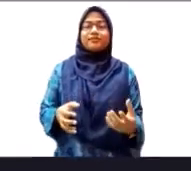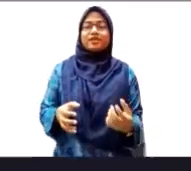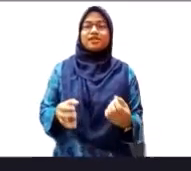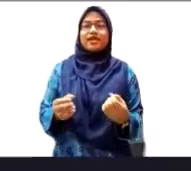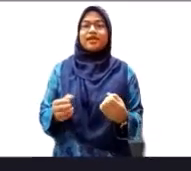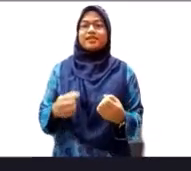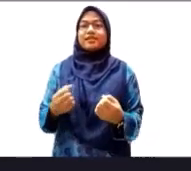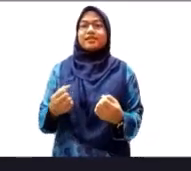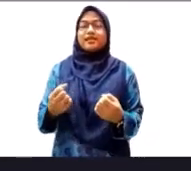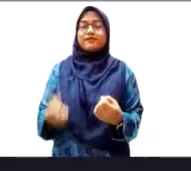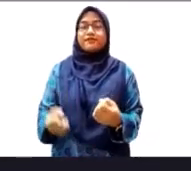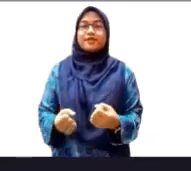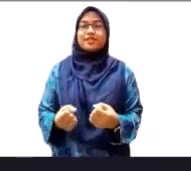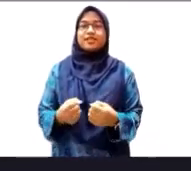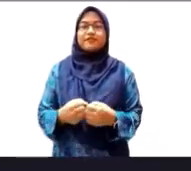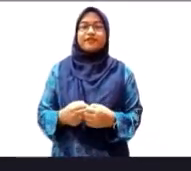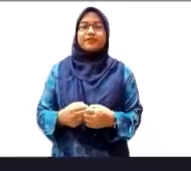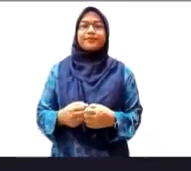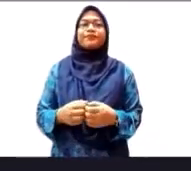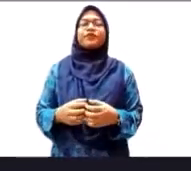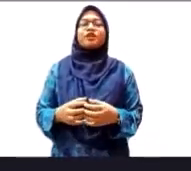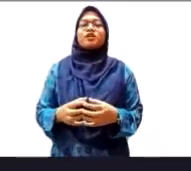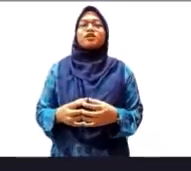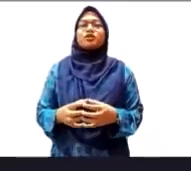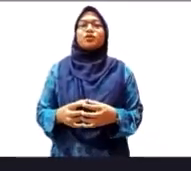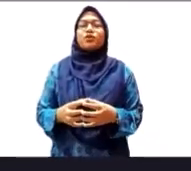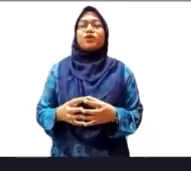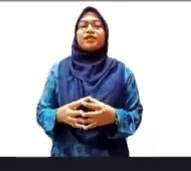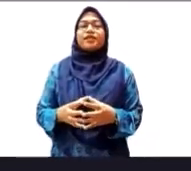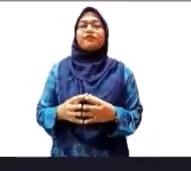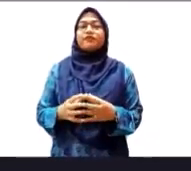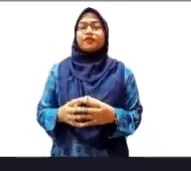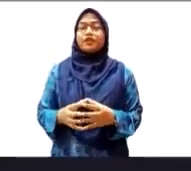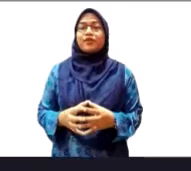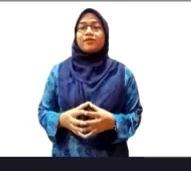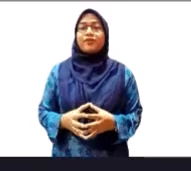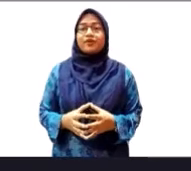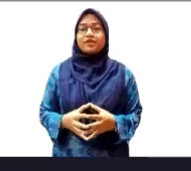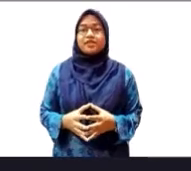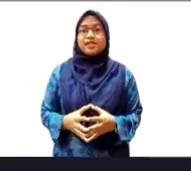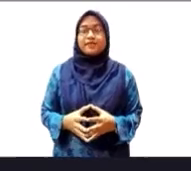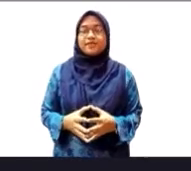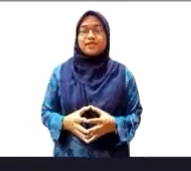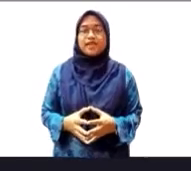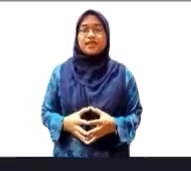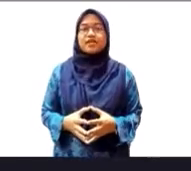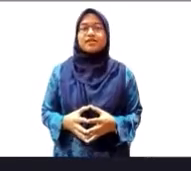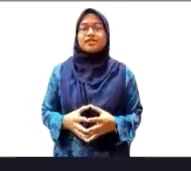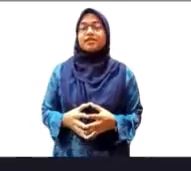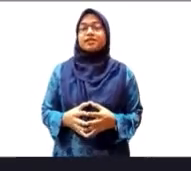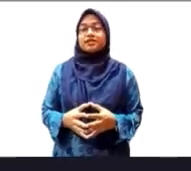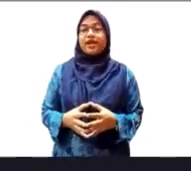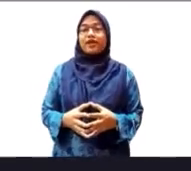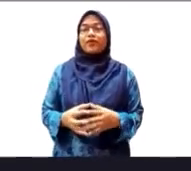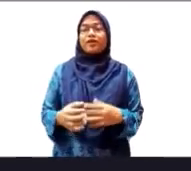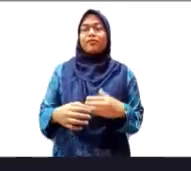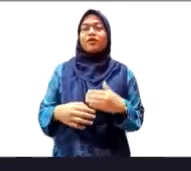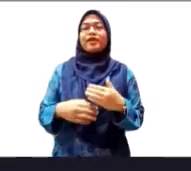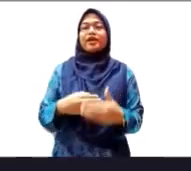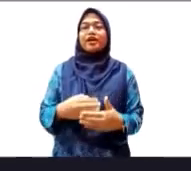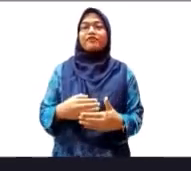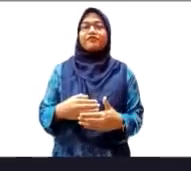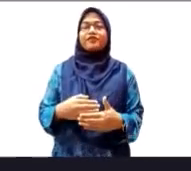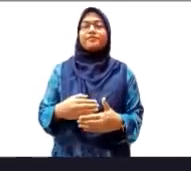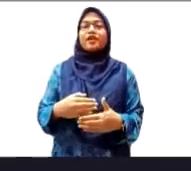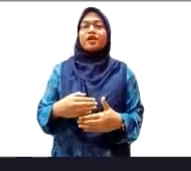the numbers and the alphabets given. So only 41.69% answered it correct, while more